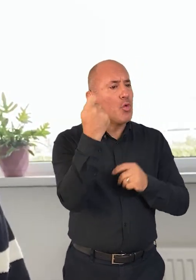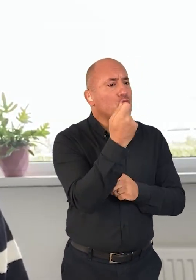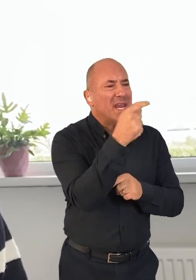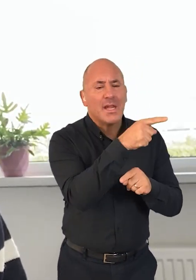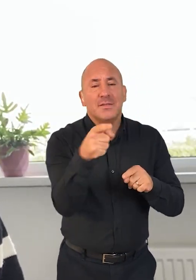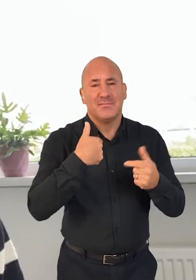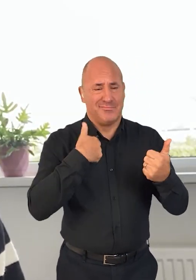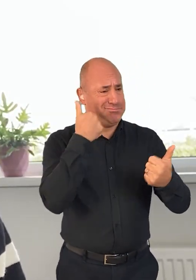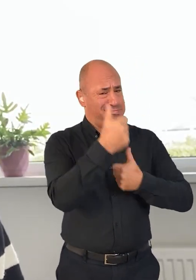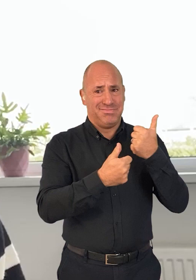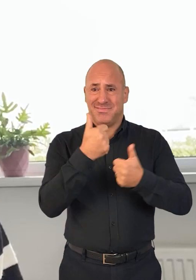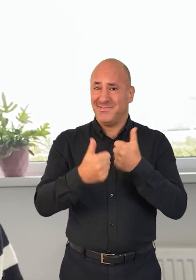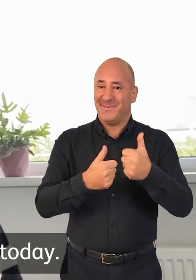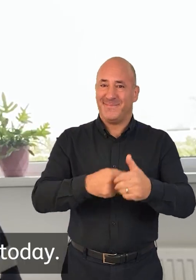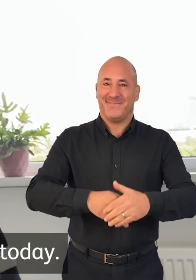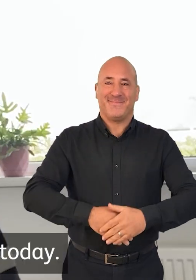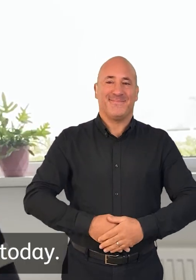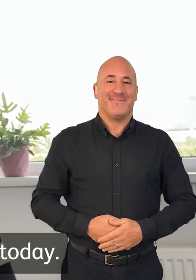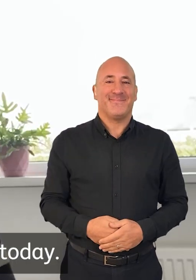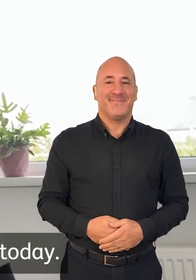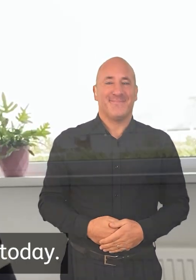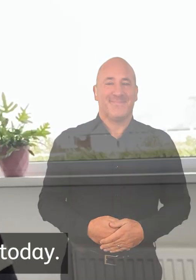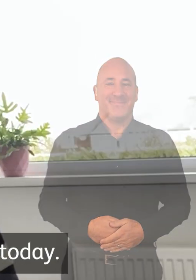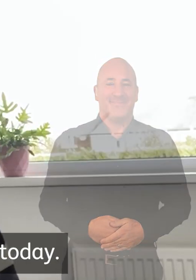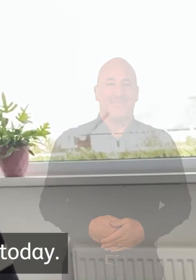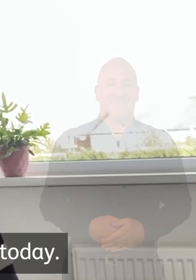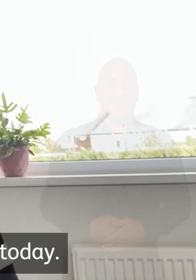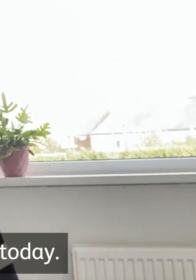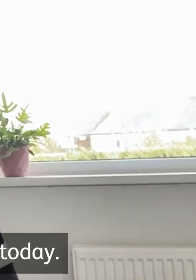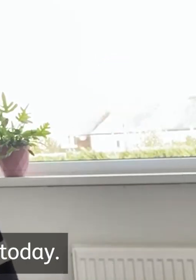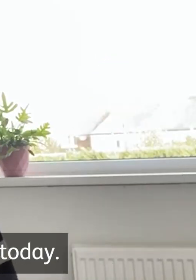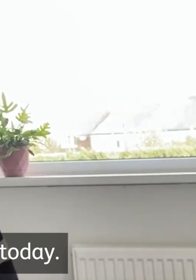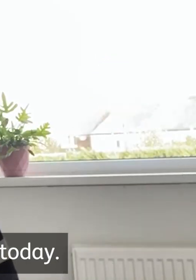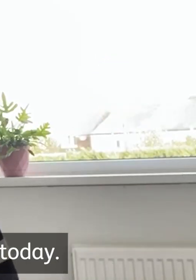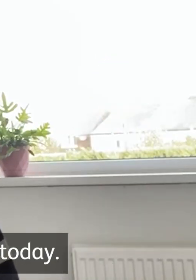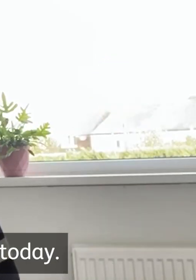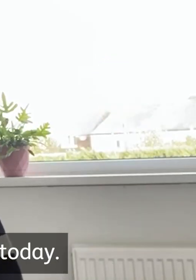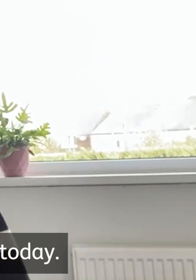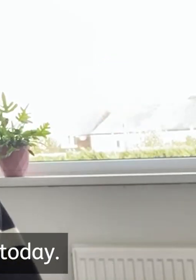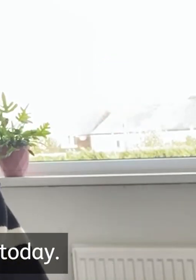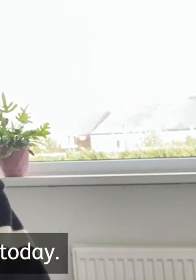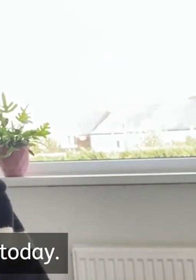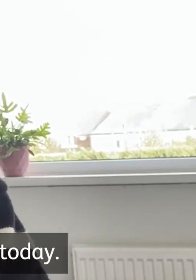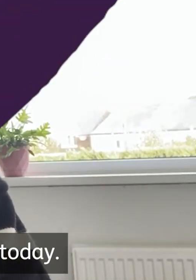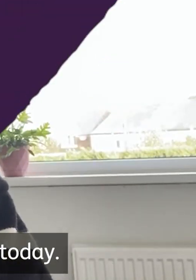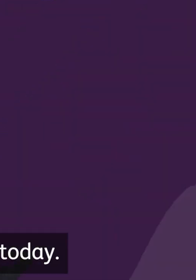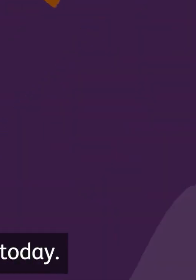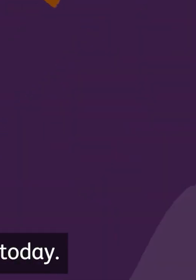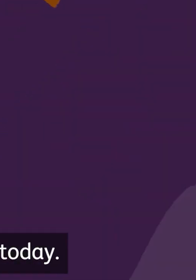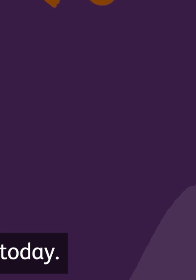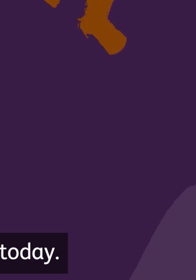proud to hold up this award, and congratulations to any other winners today.